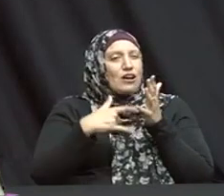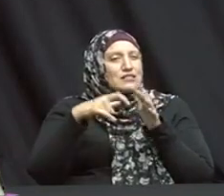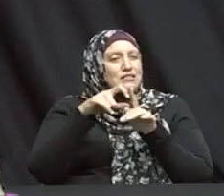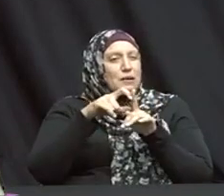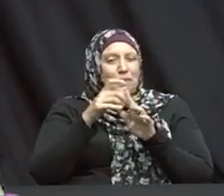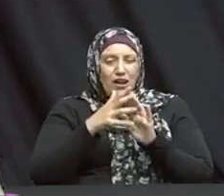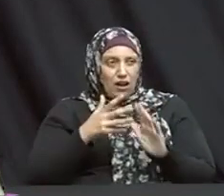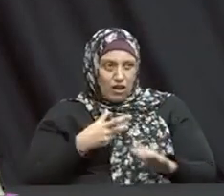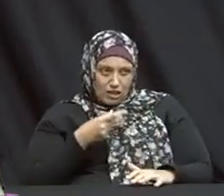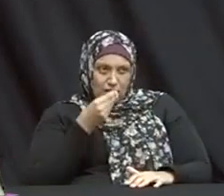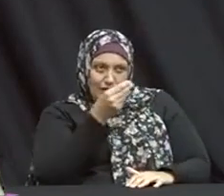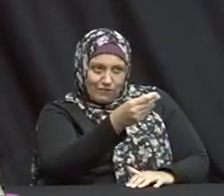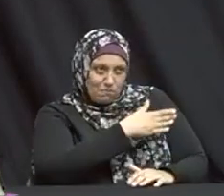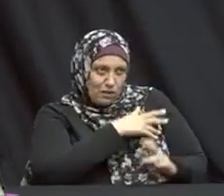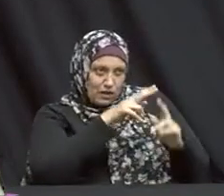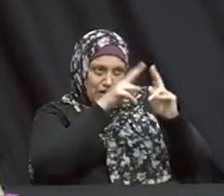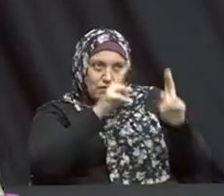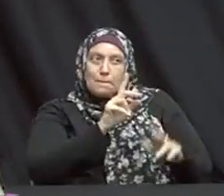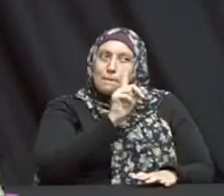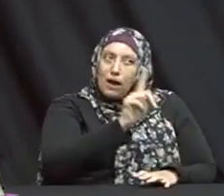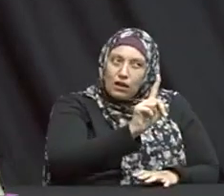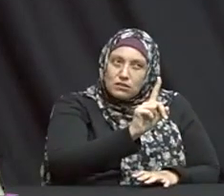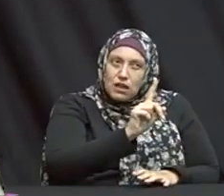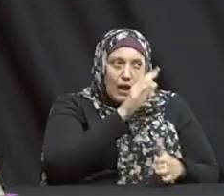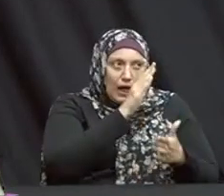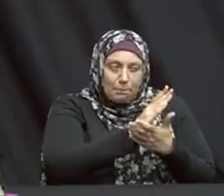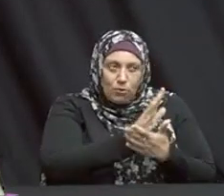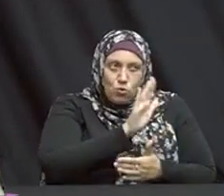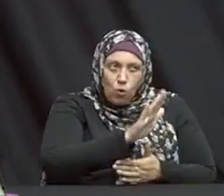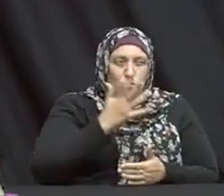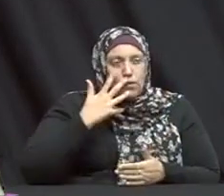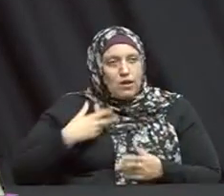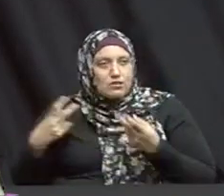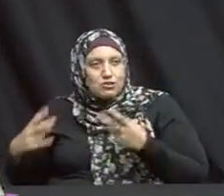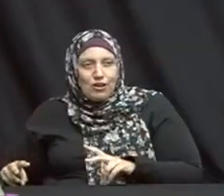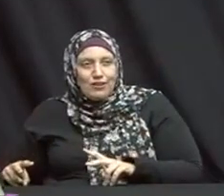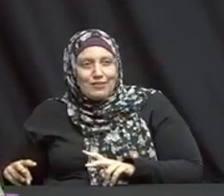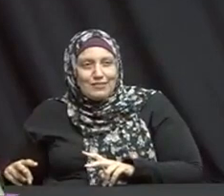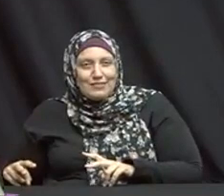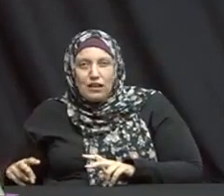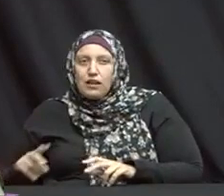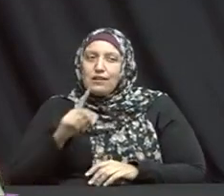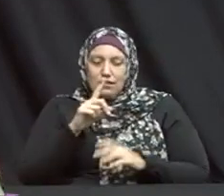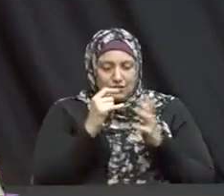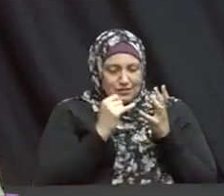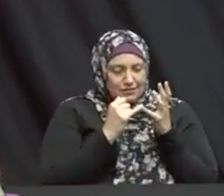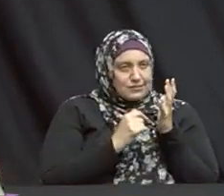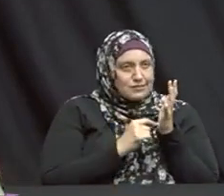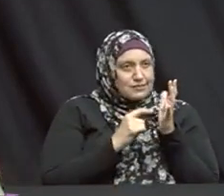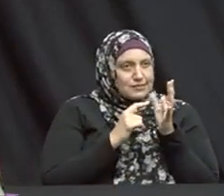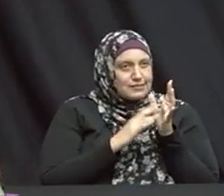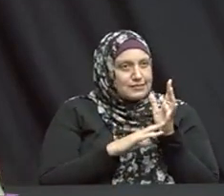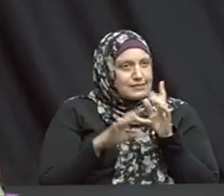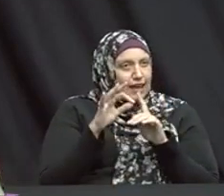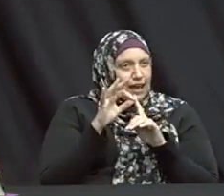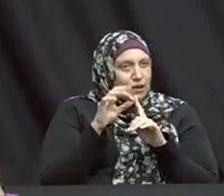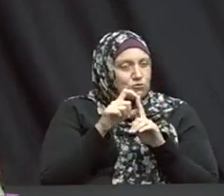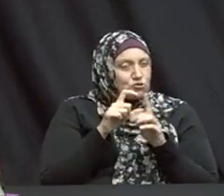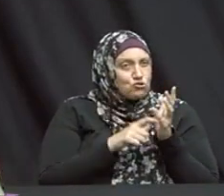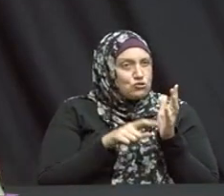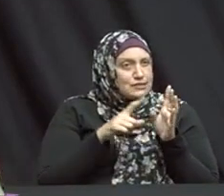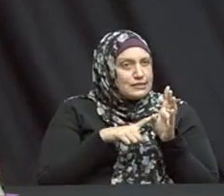Firstly, in terms of when stamp duty or taxes are payable, quite often,